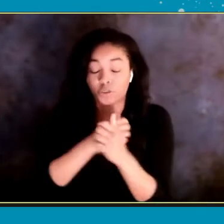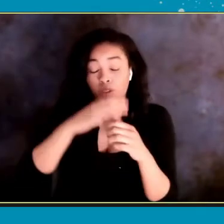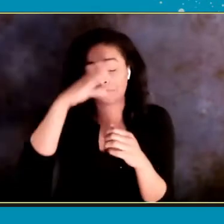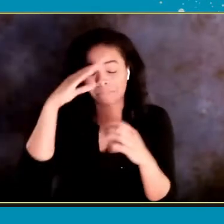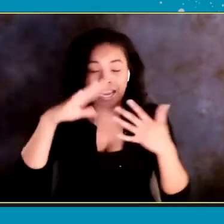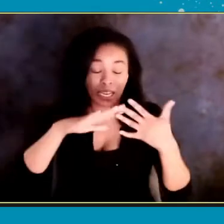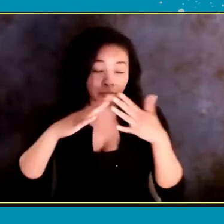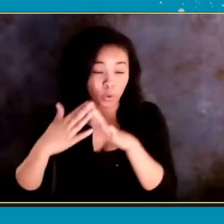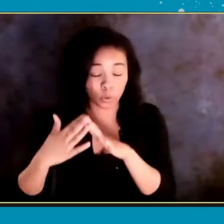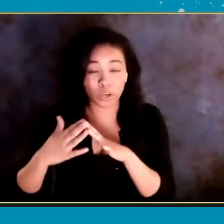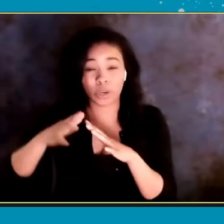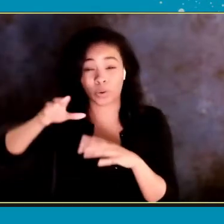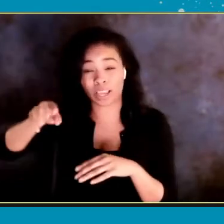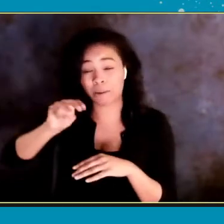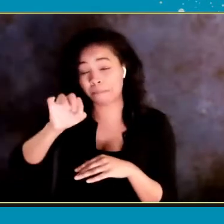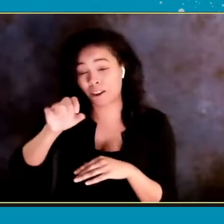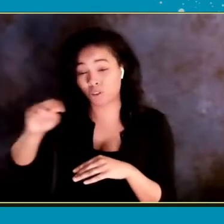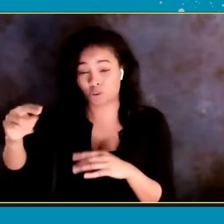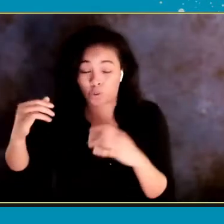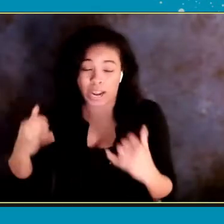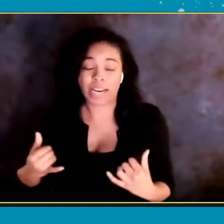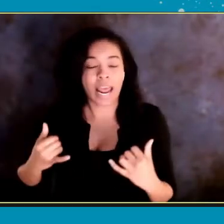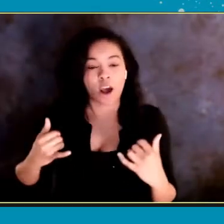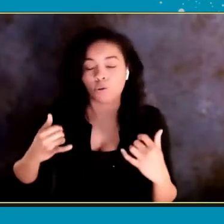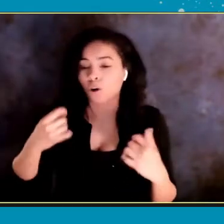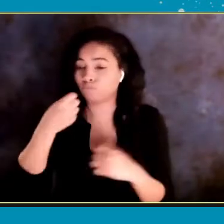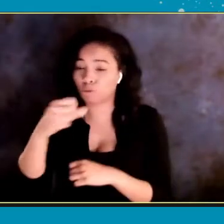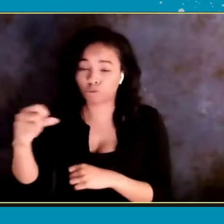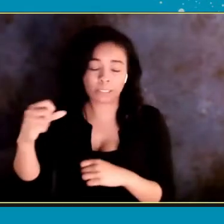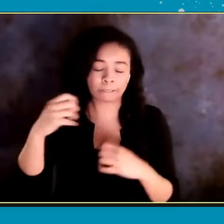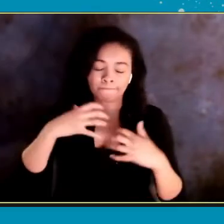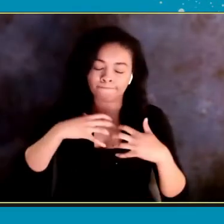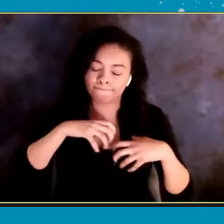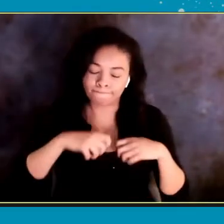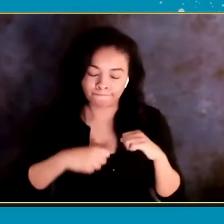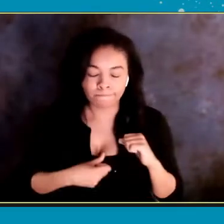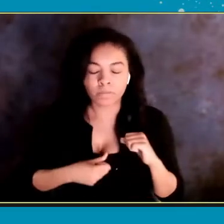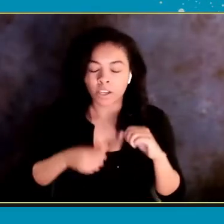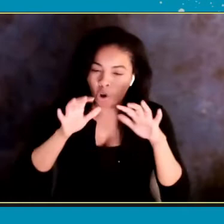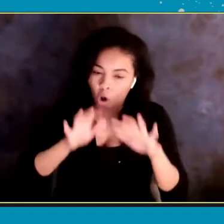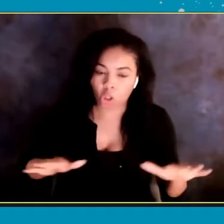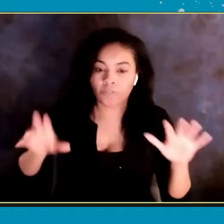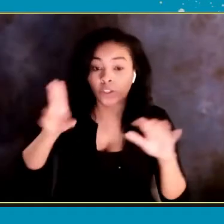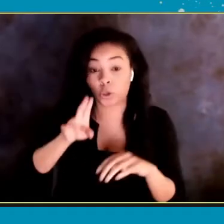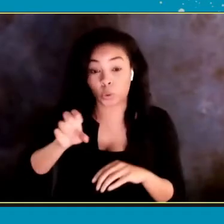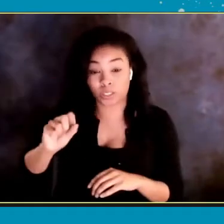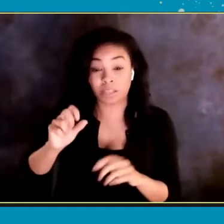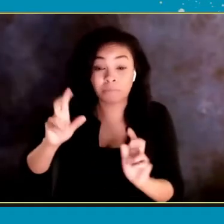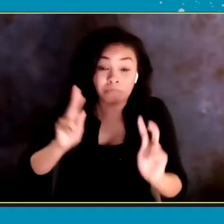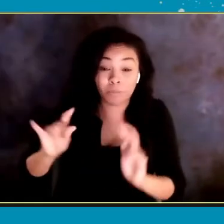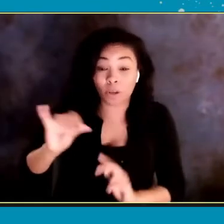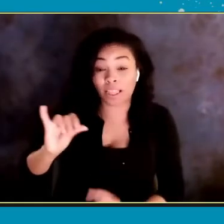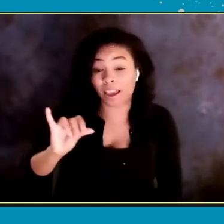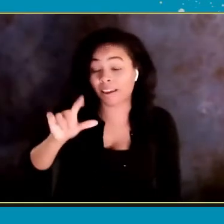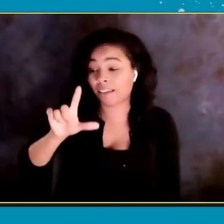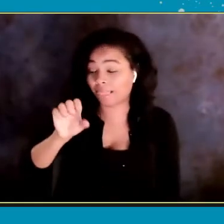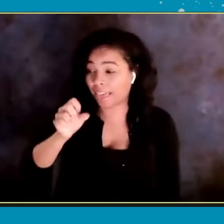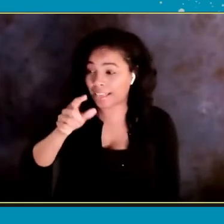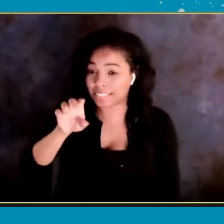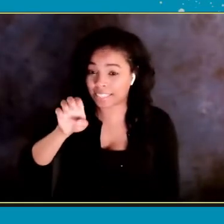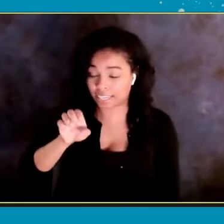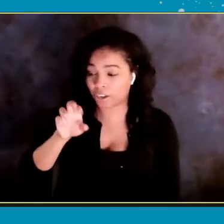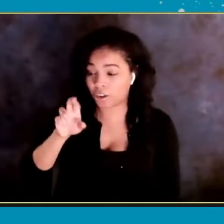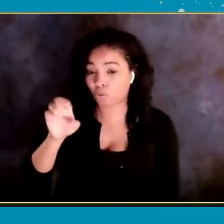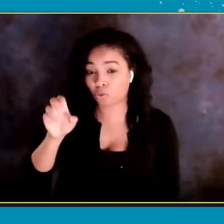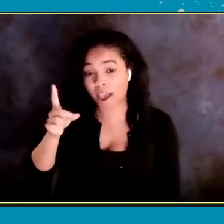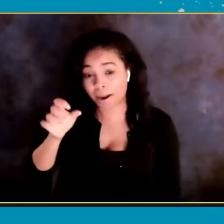across the country. To people like Leslie Redmond, who I know has been in this fight for so long, and who I'm so proud of